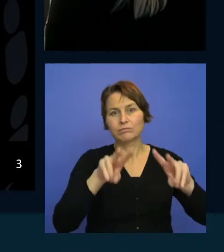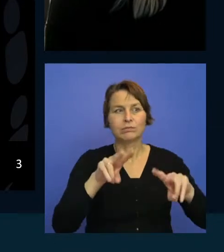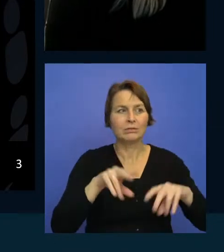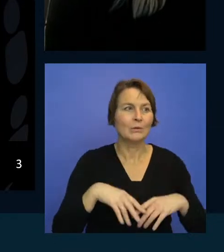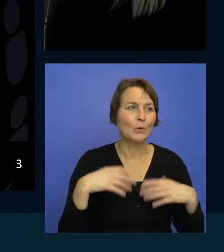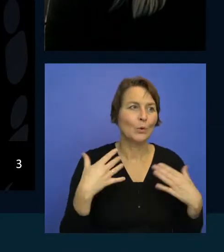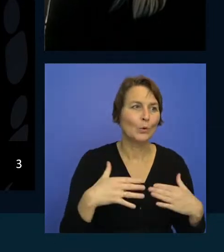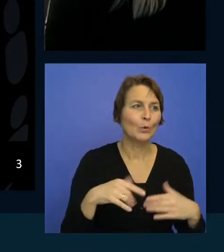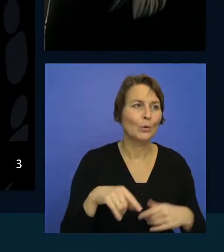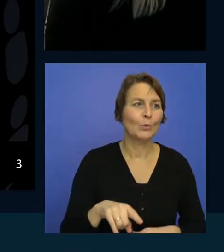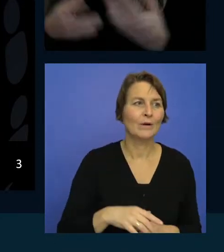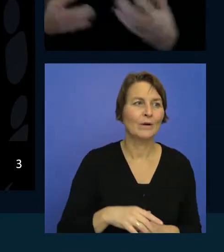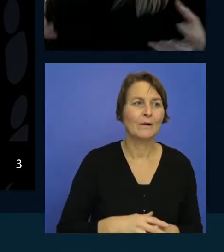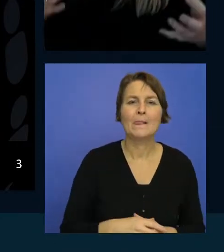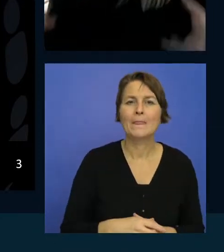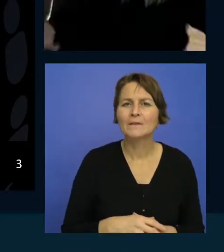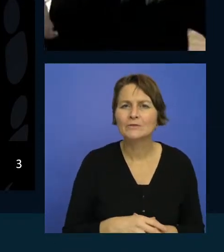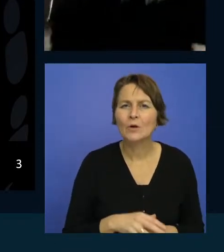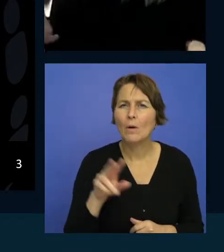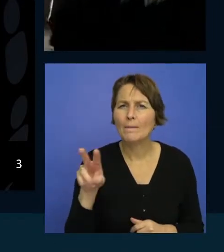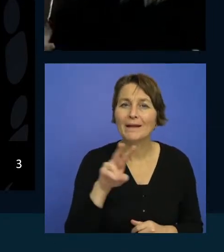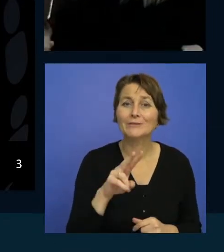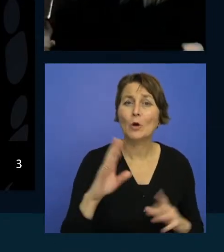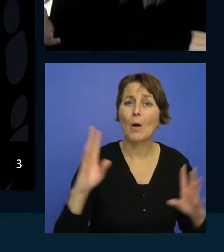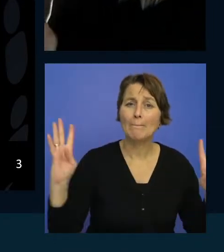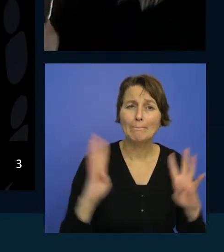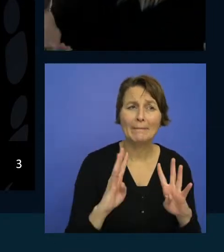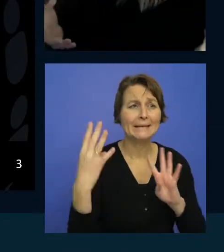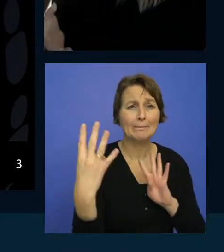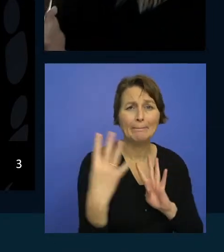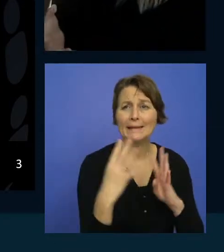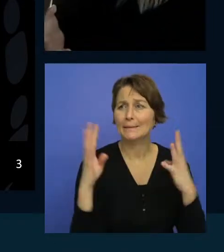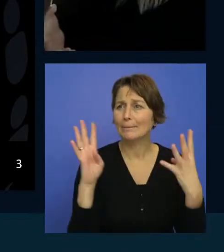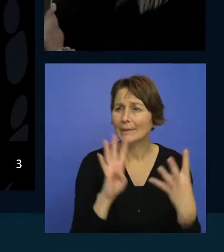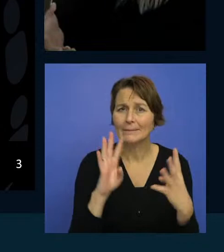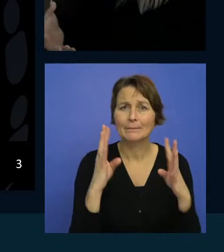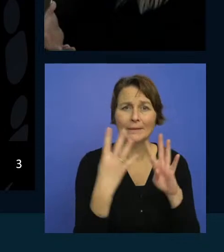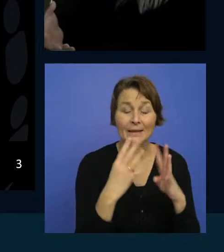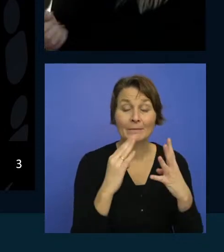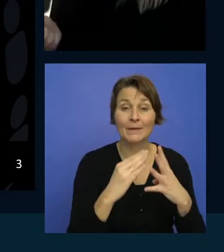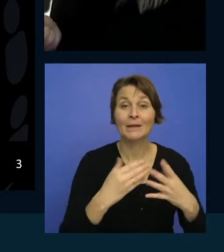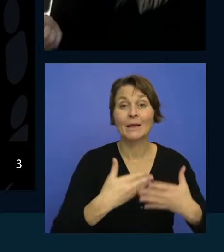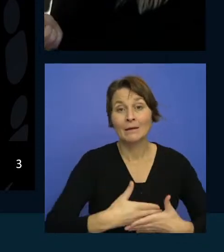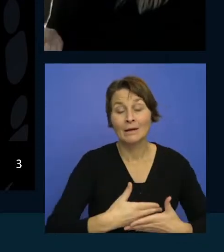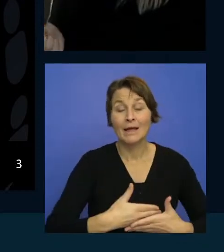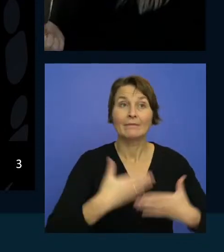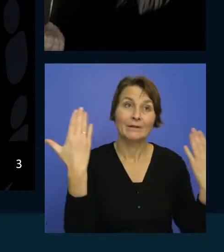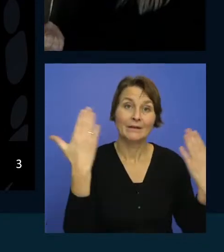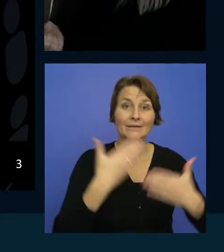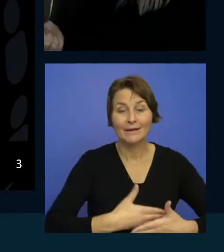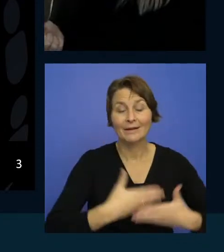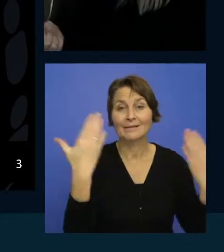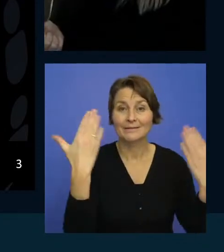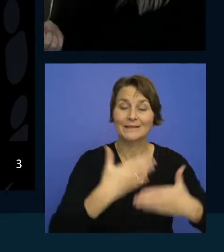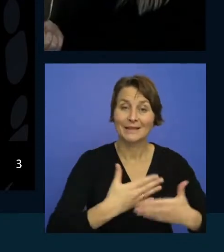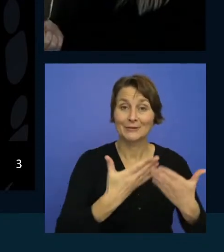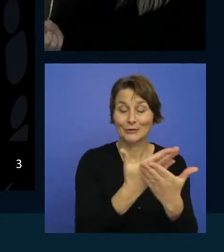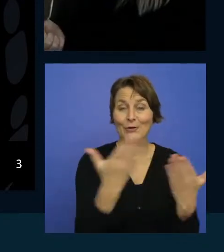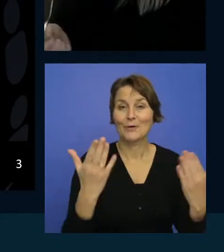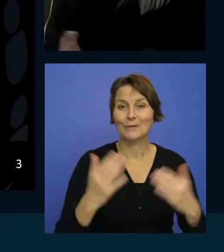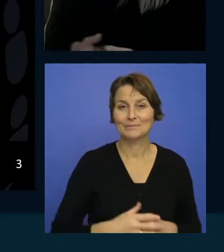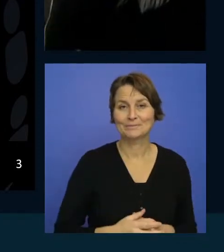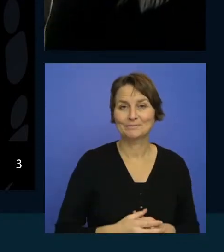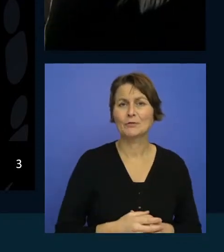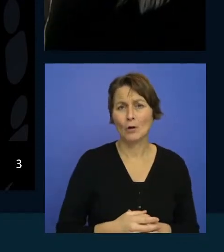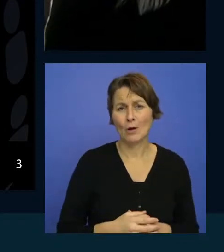colleagues. So the way we work these days have changed dramatically, right? Especially these few past